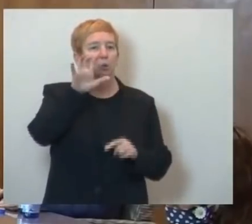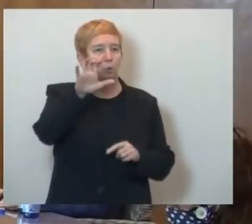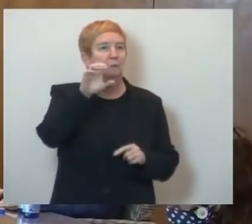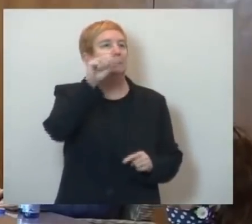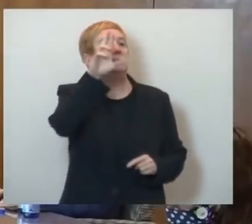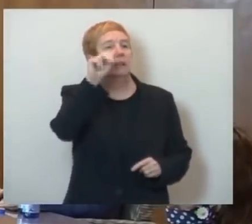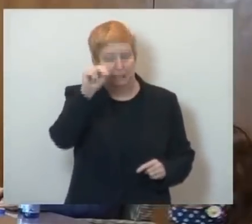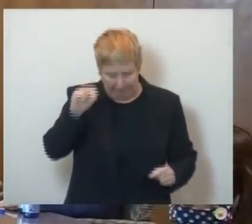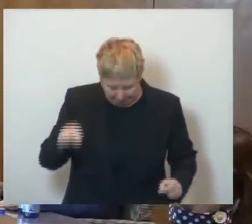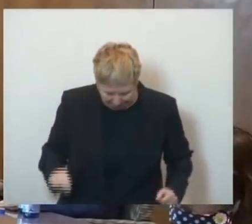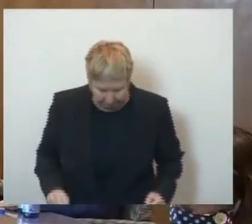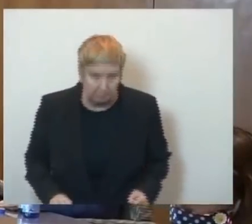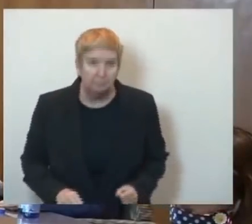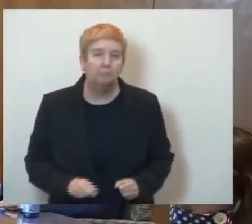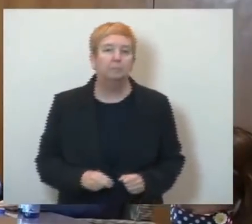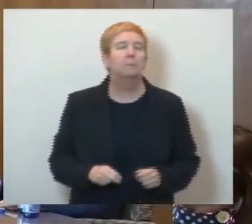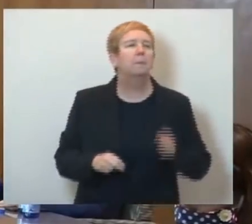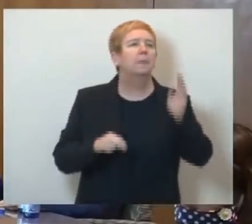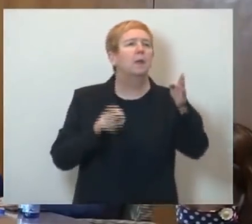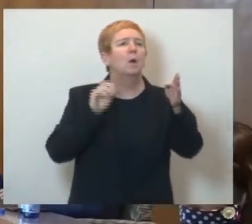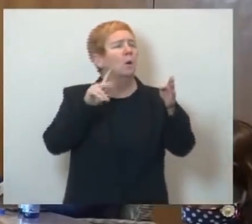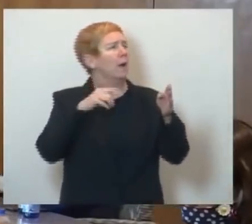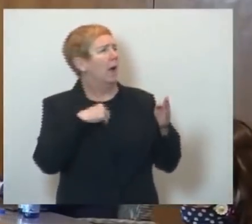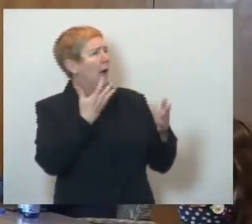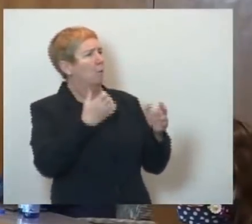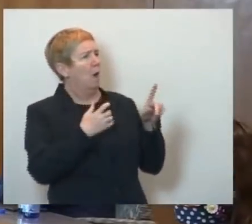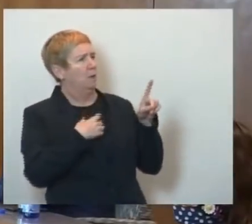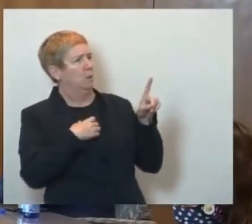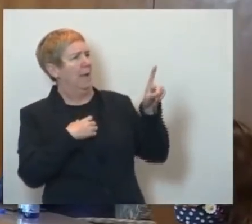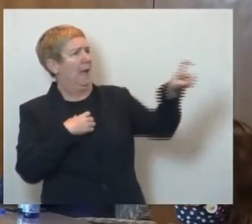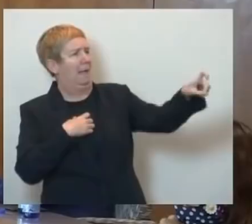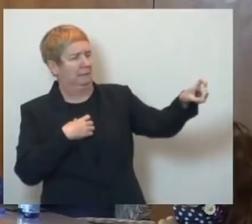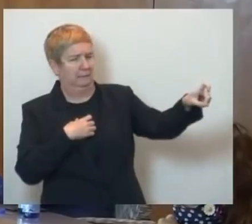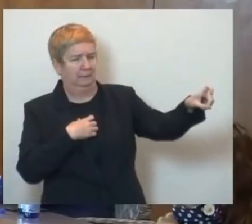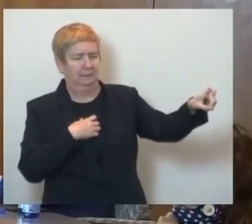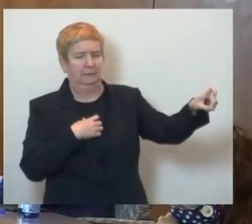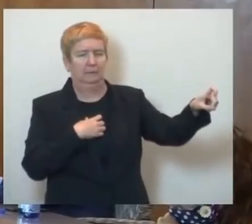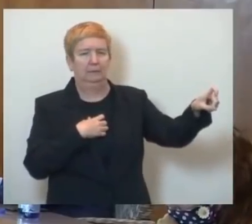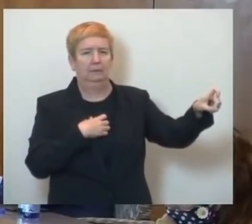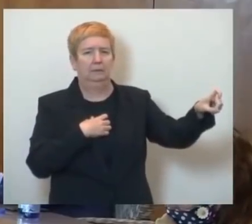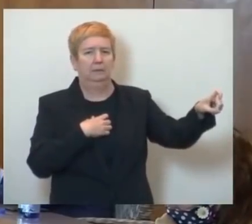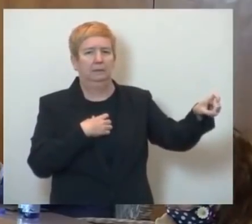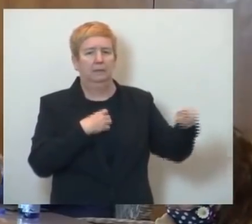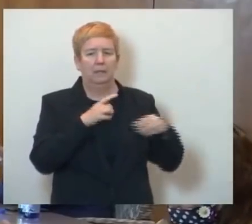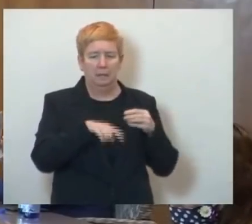question. So I wanted to ask about the